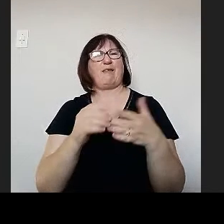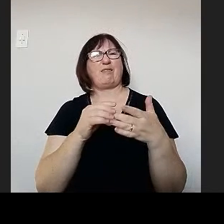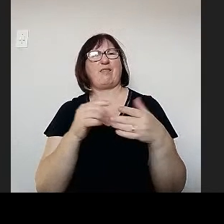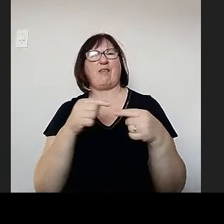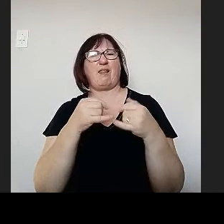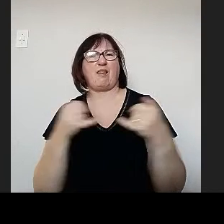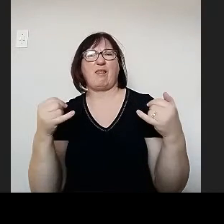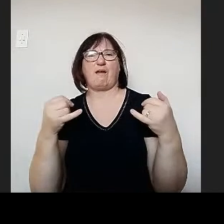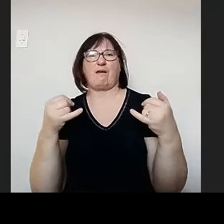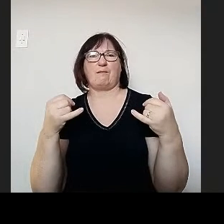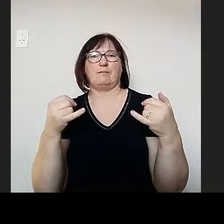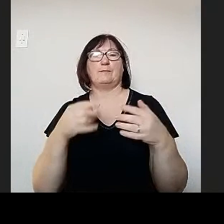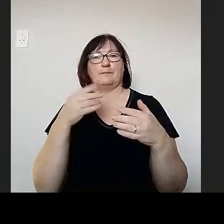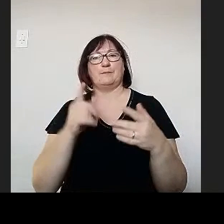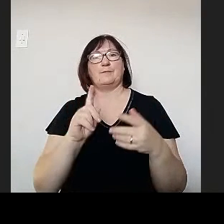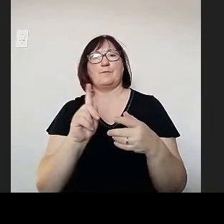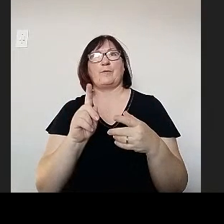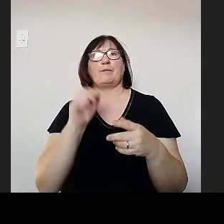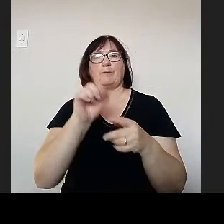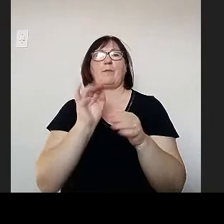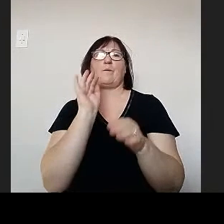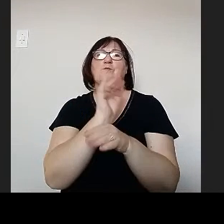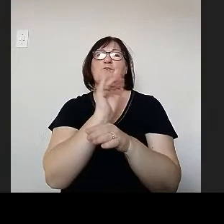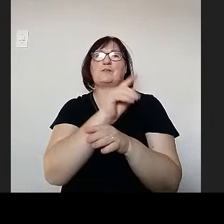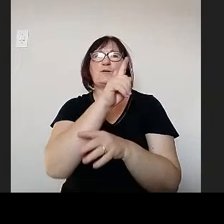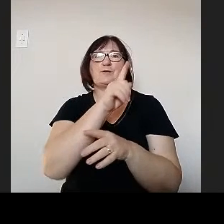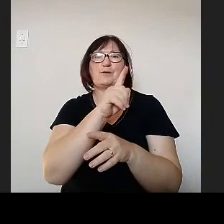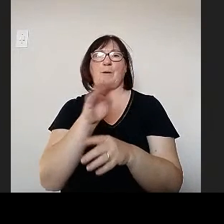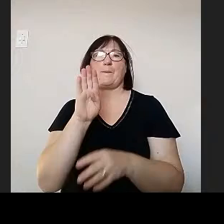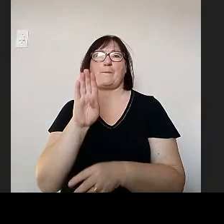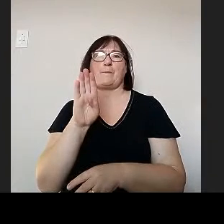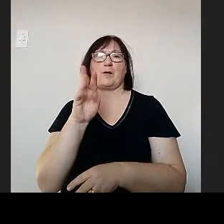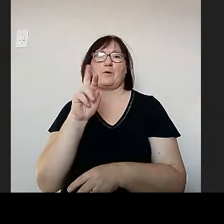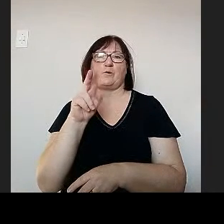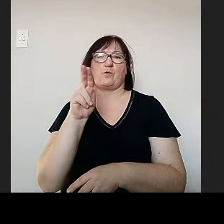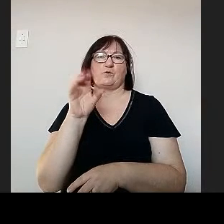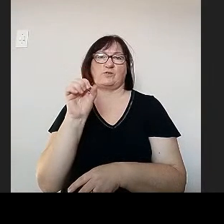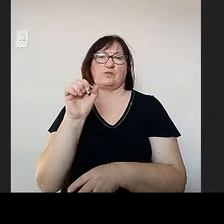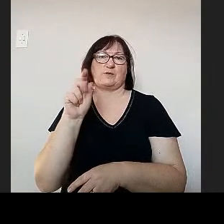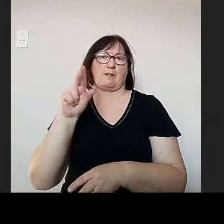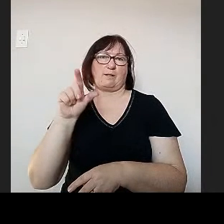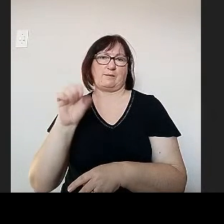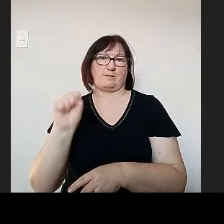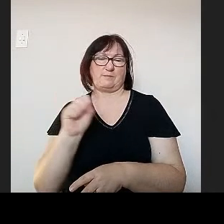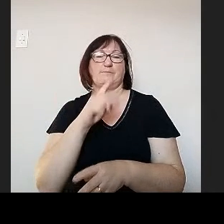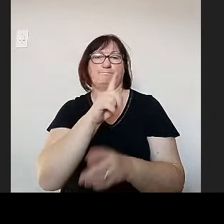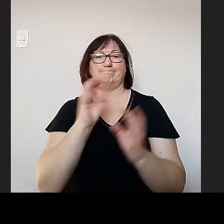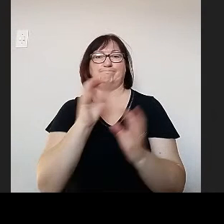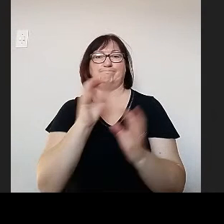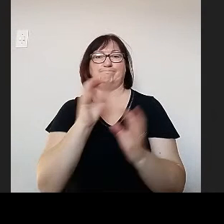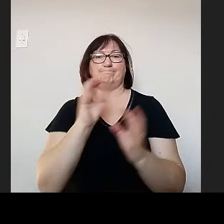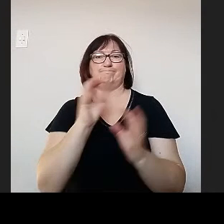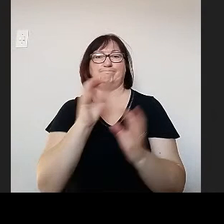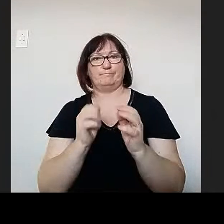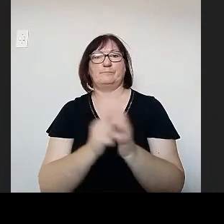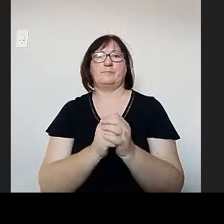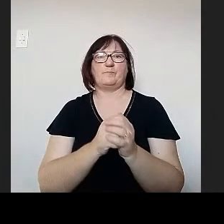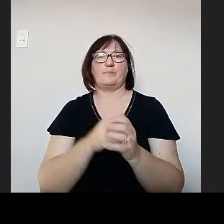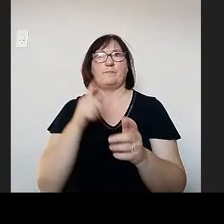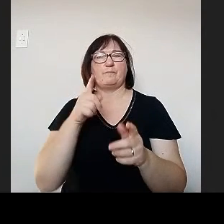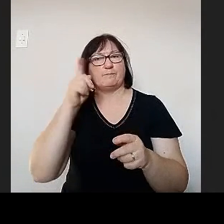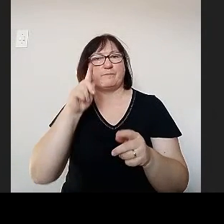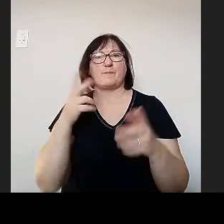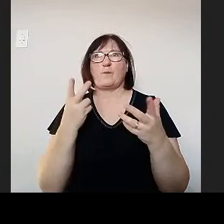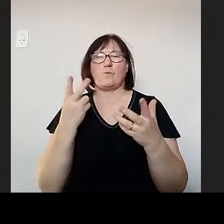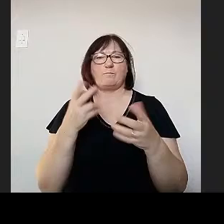twice a year in Brussels. This committee, amongst others, it is responsible for uniform interpretation and application to